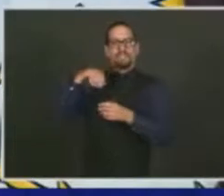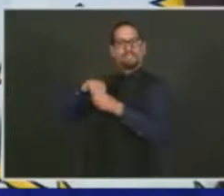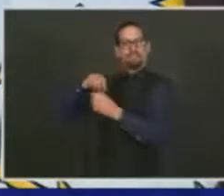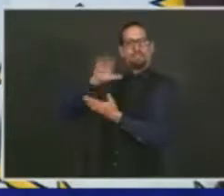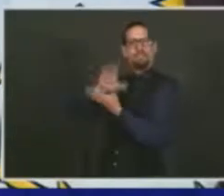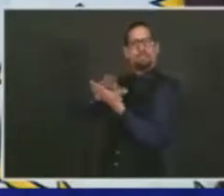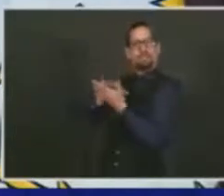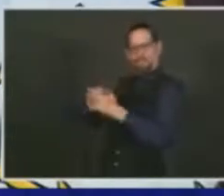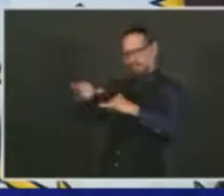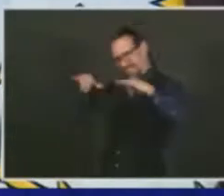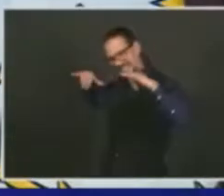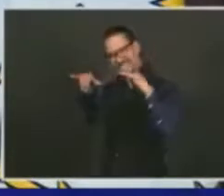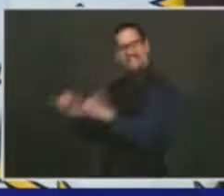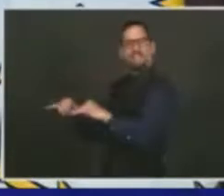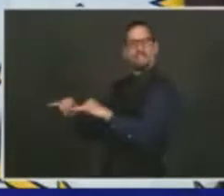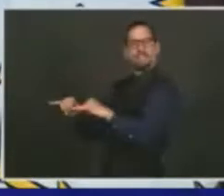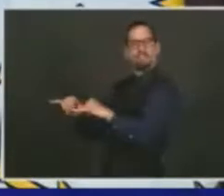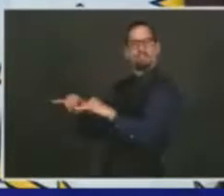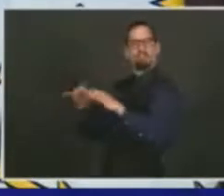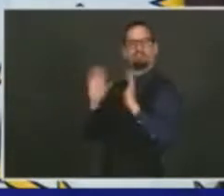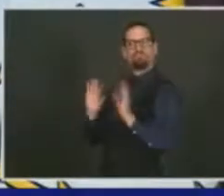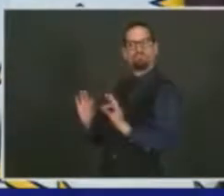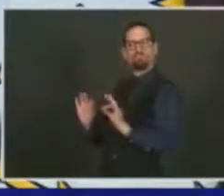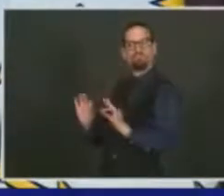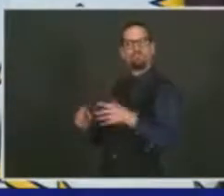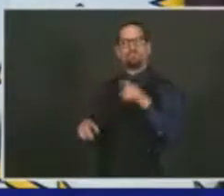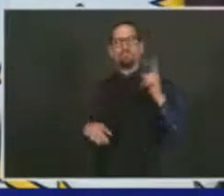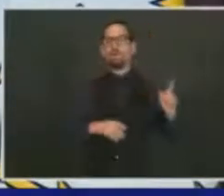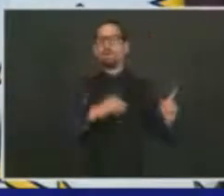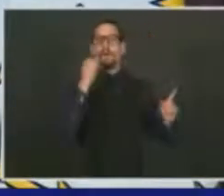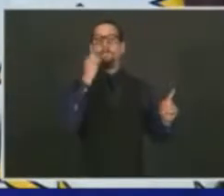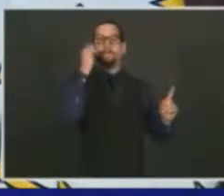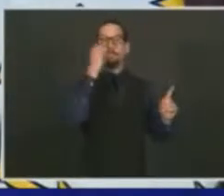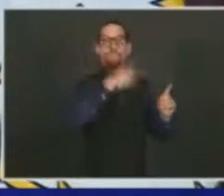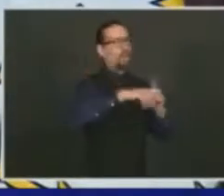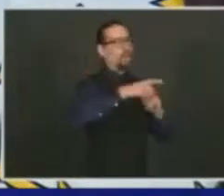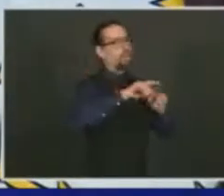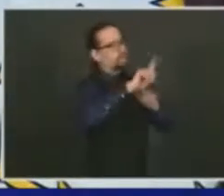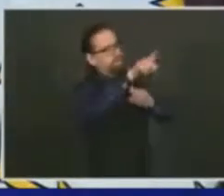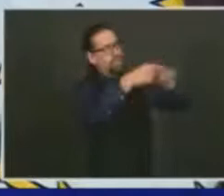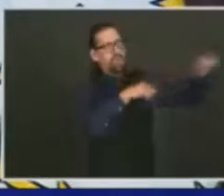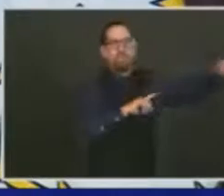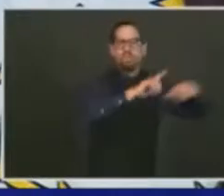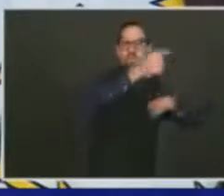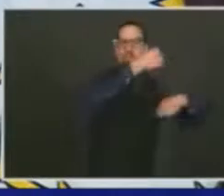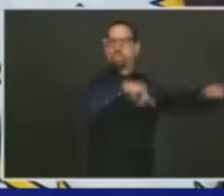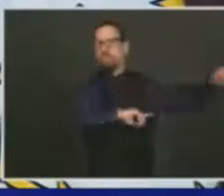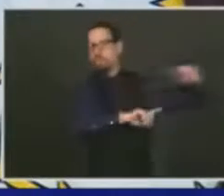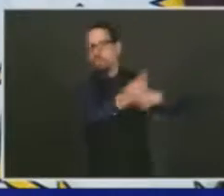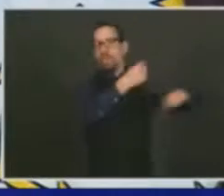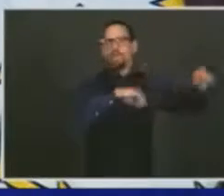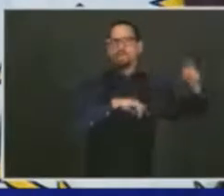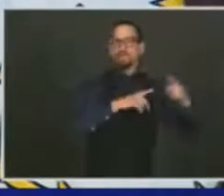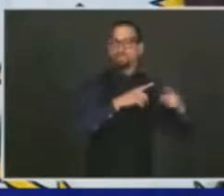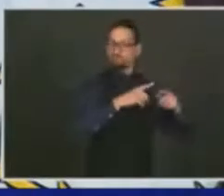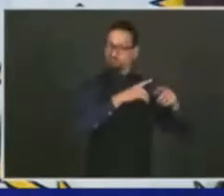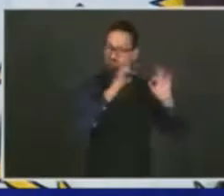kids at home are more likely to be susceptible to abuse and neglect,